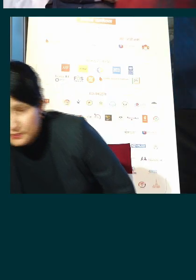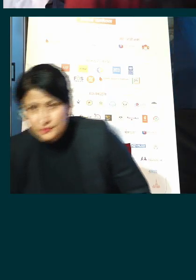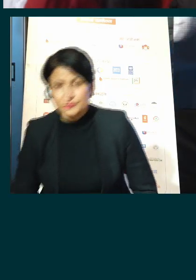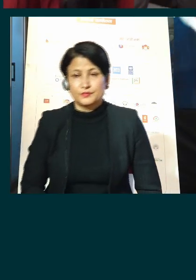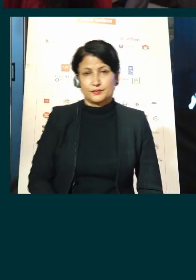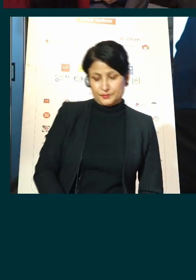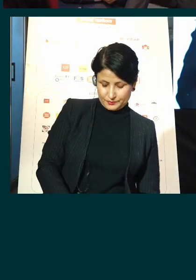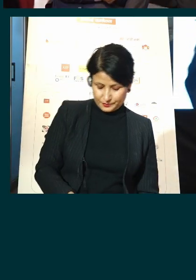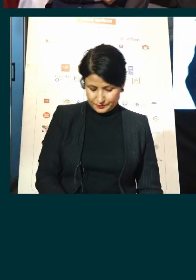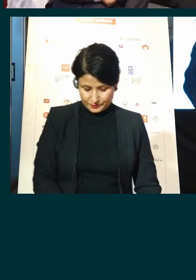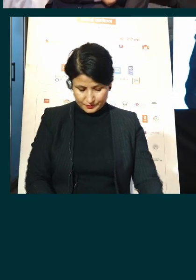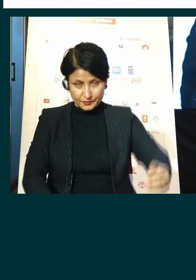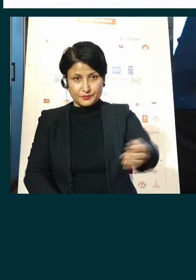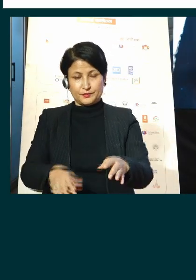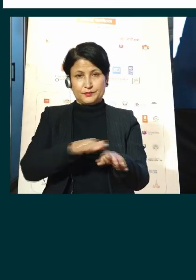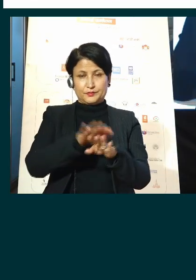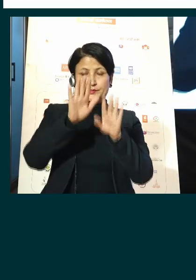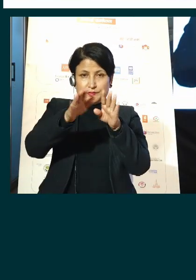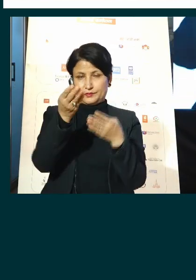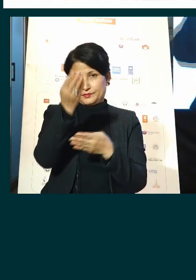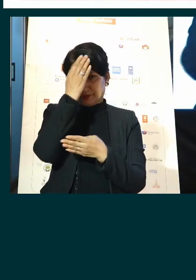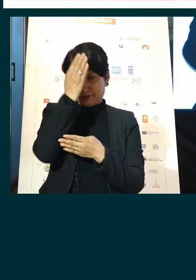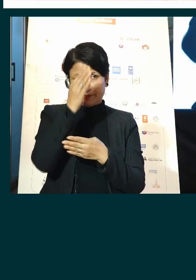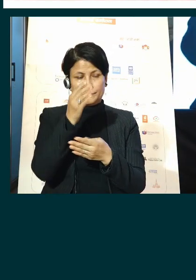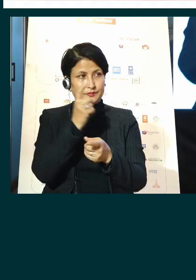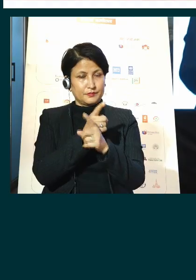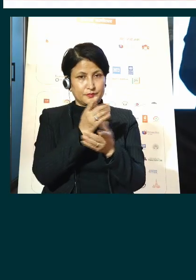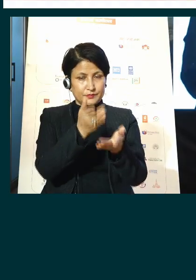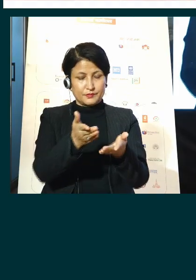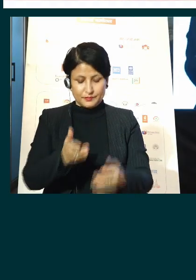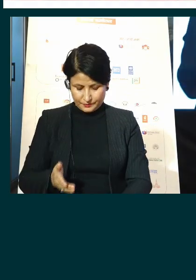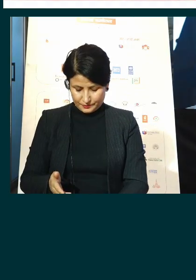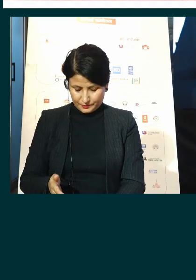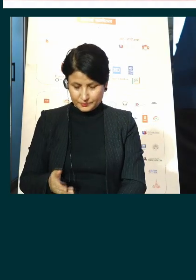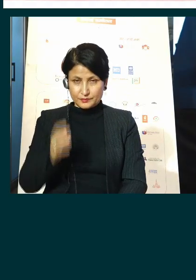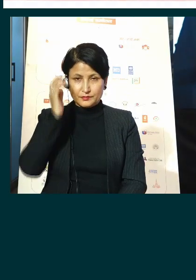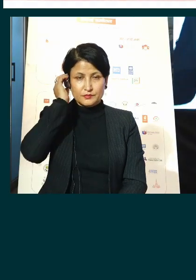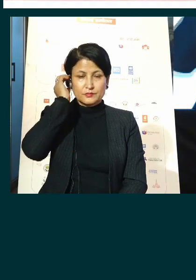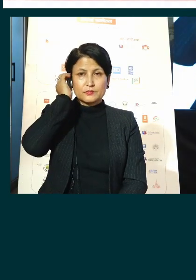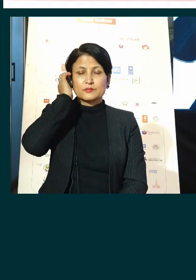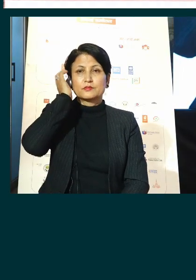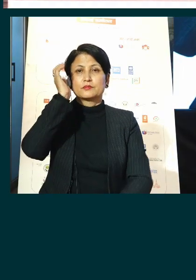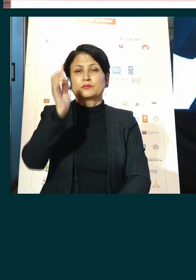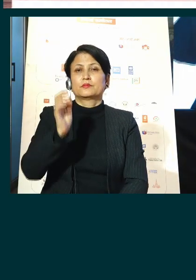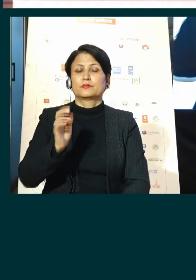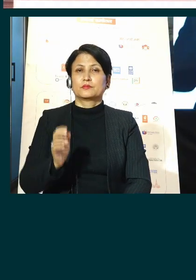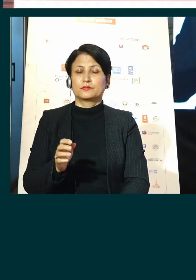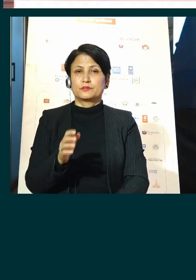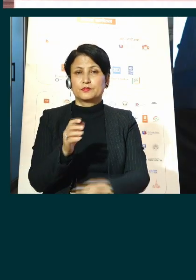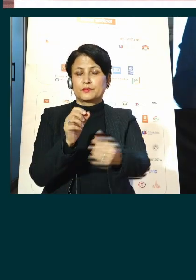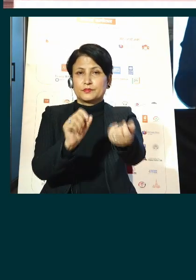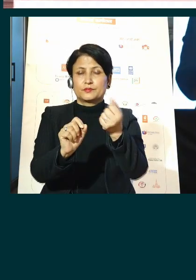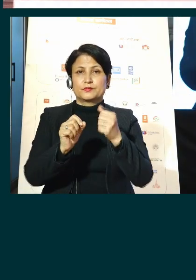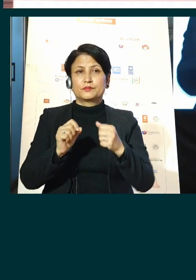Thank you so much, Mohammed, and thank you so much for sharing your experience on engaging boys, especially on talks sensitive